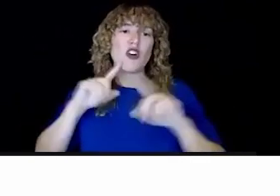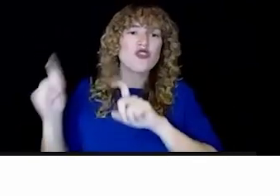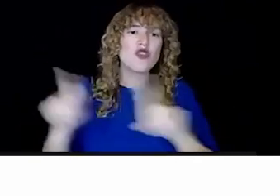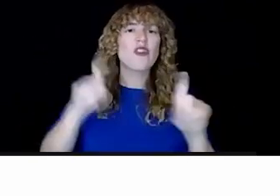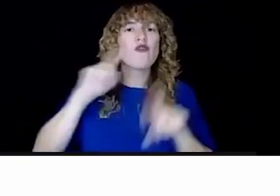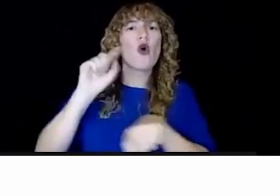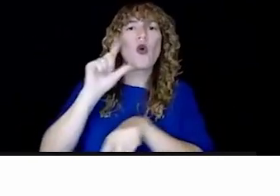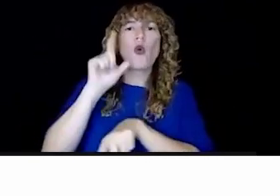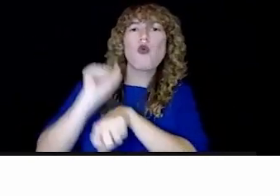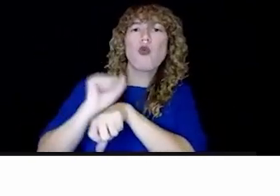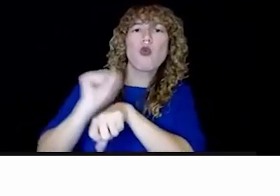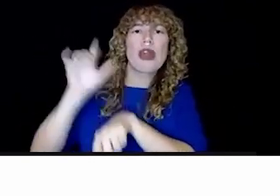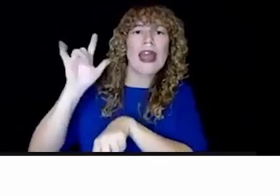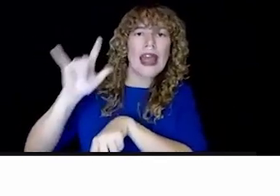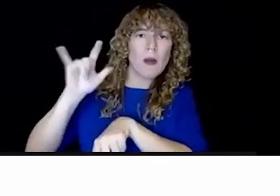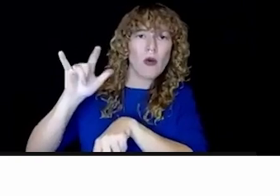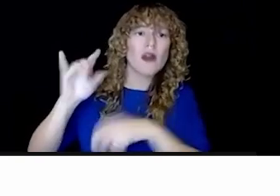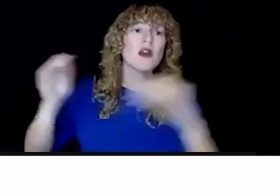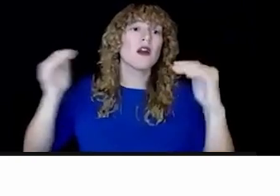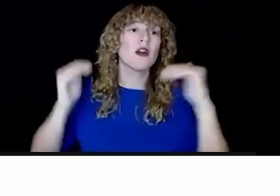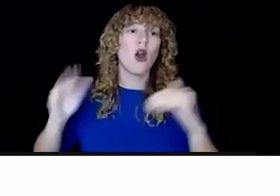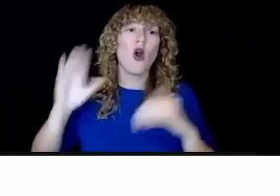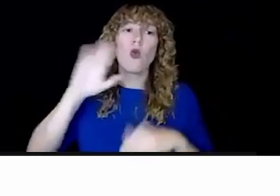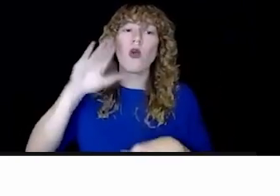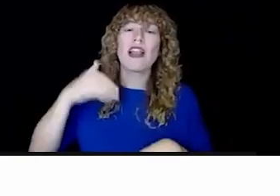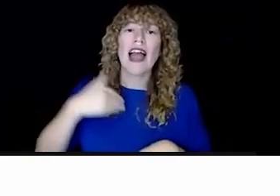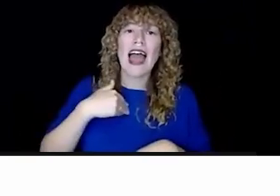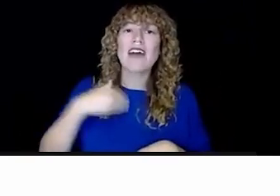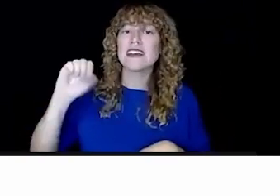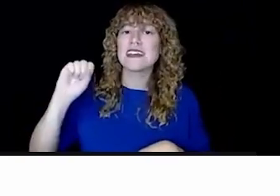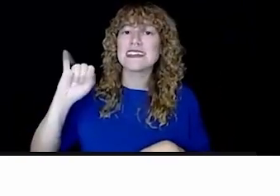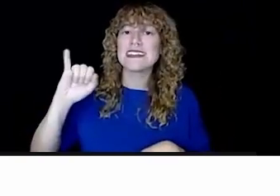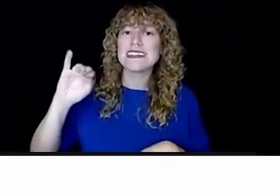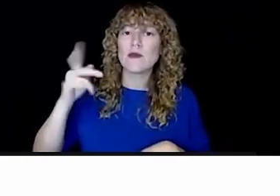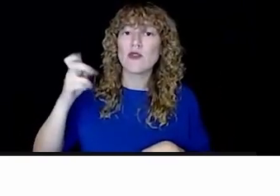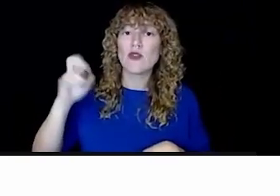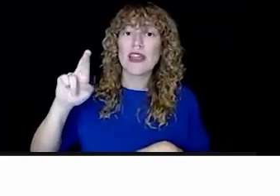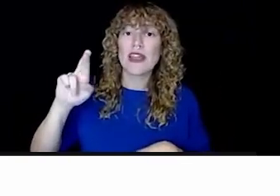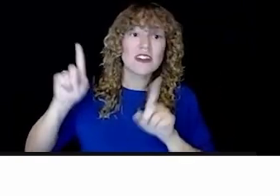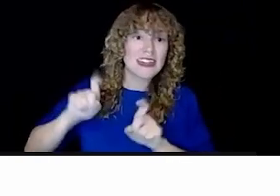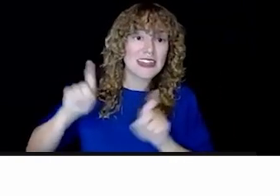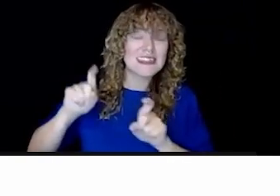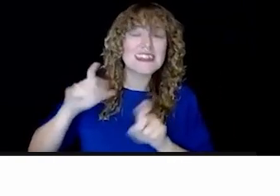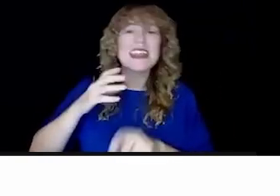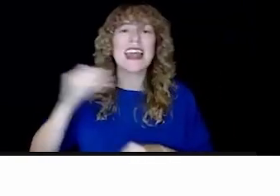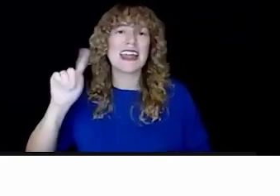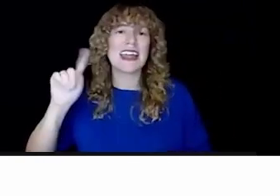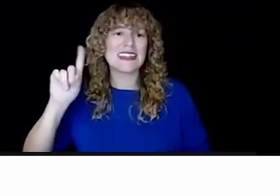as developing interventions and the data logging, of course.